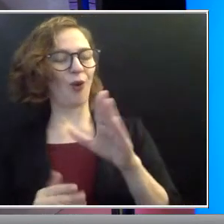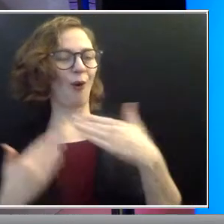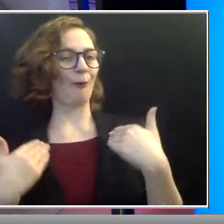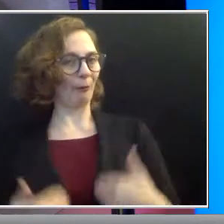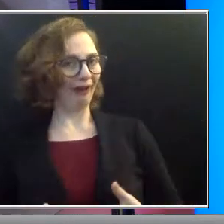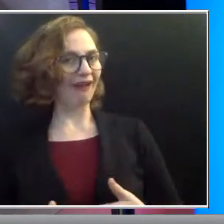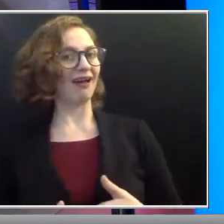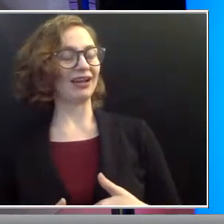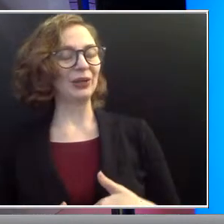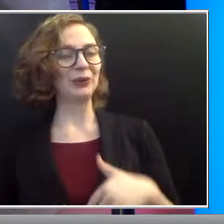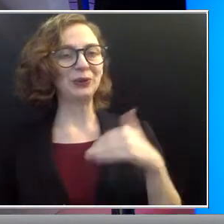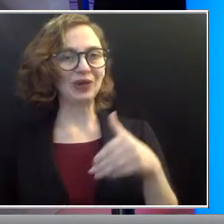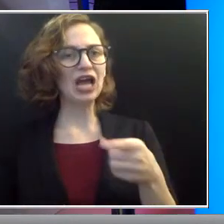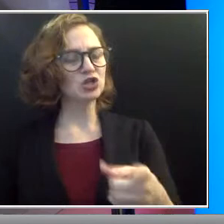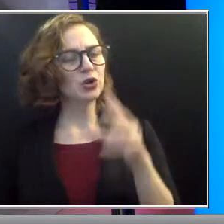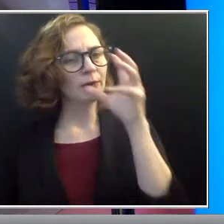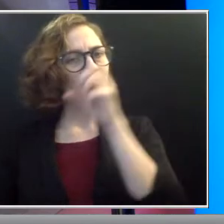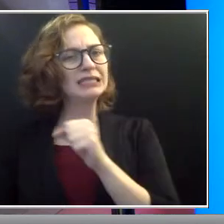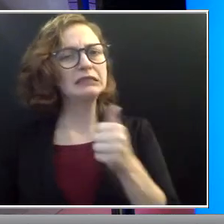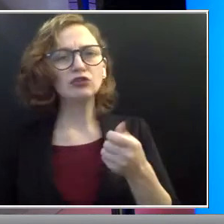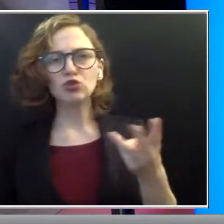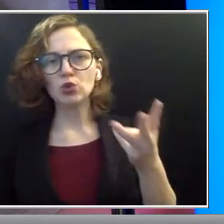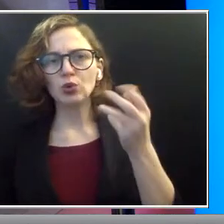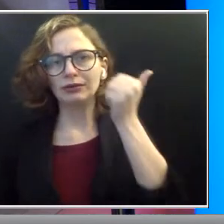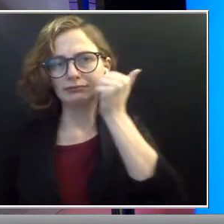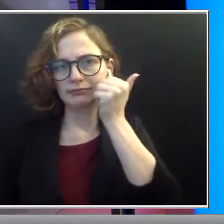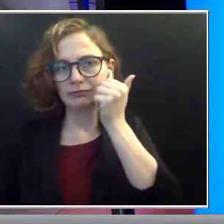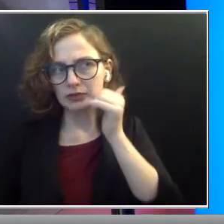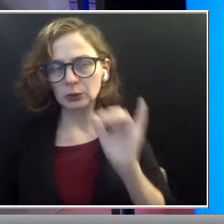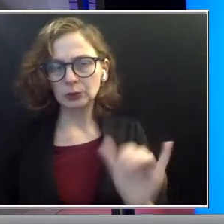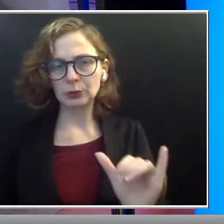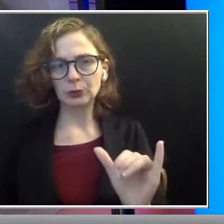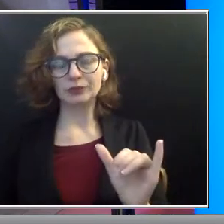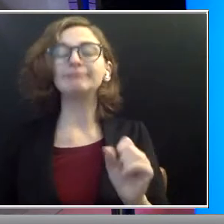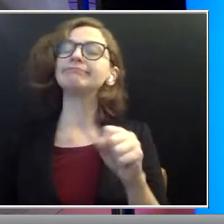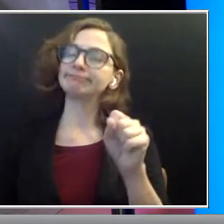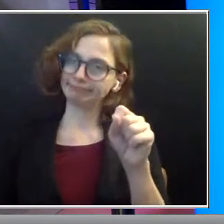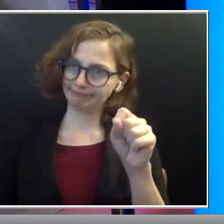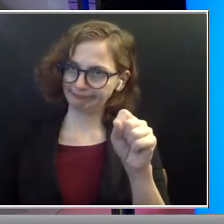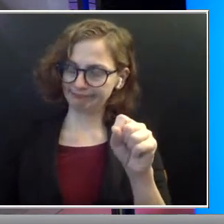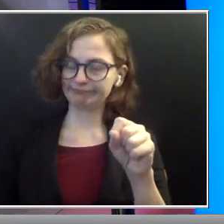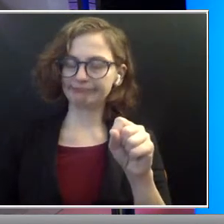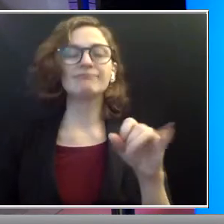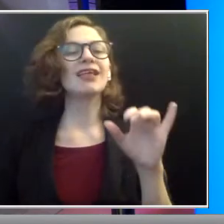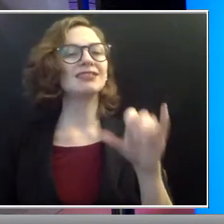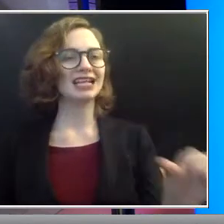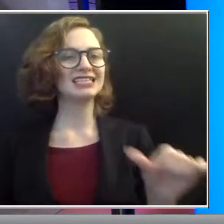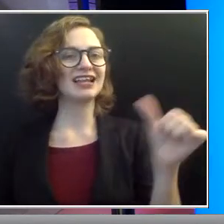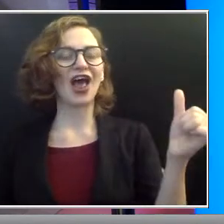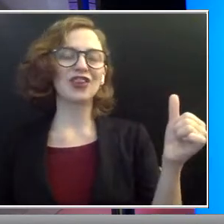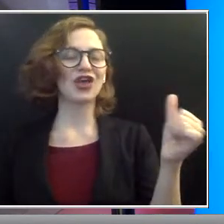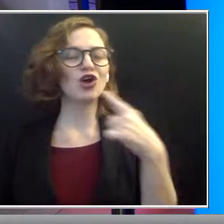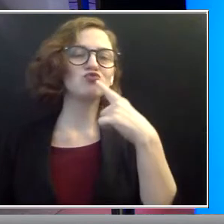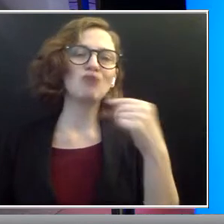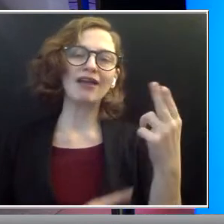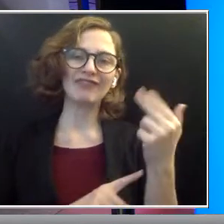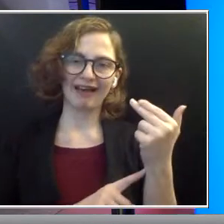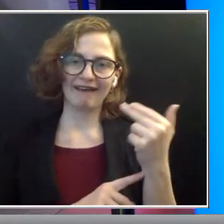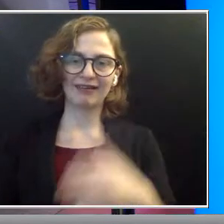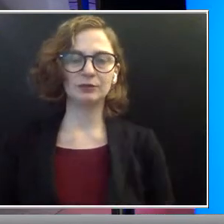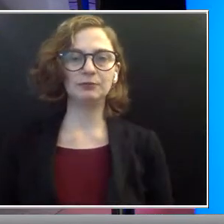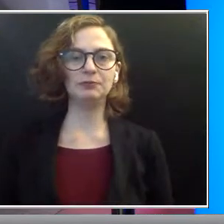menstrual cycles as Correct, well. yeah. So that's another red flag. So Dr. Eck, I want to bring you in, and full disclosure, you're also